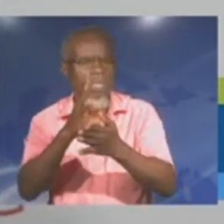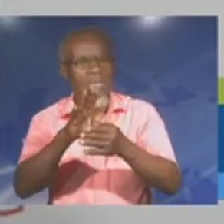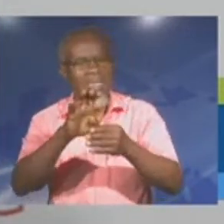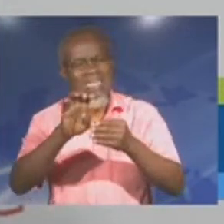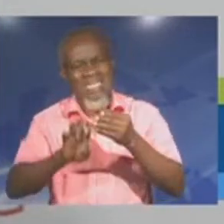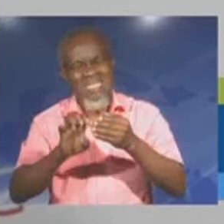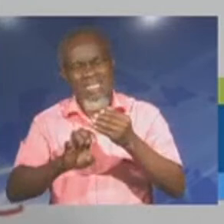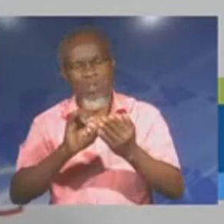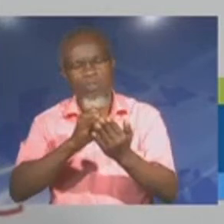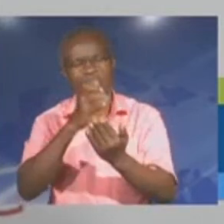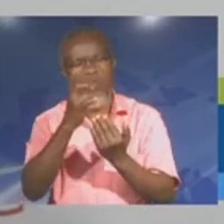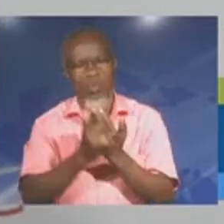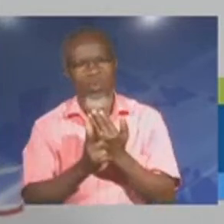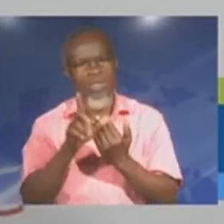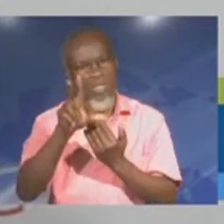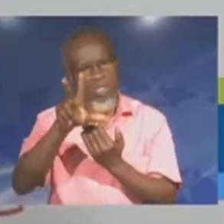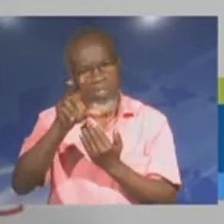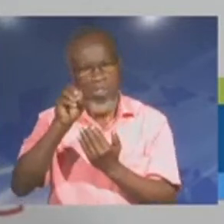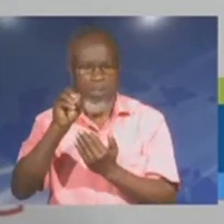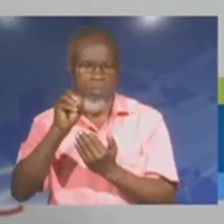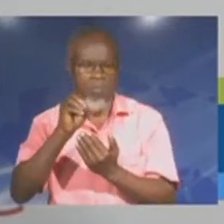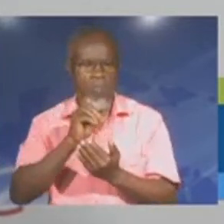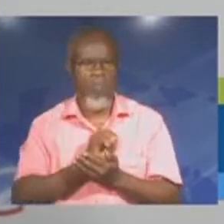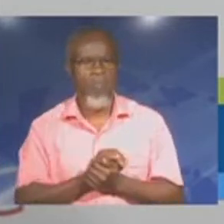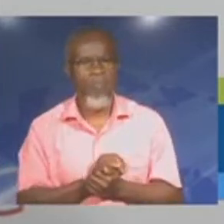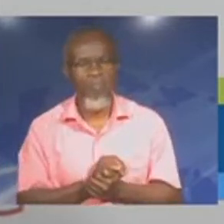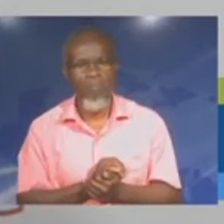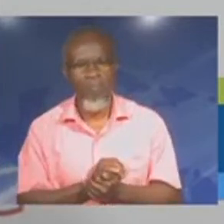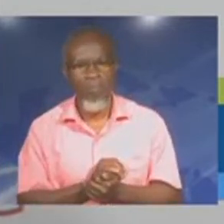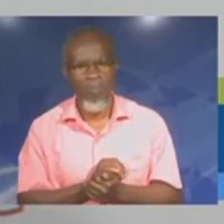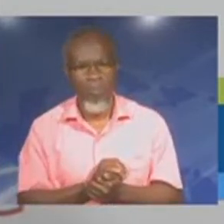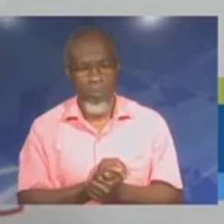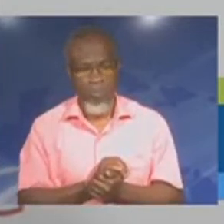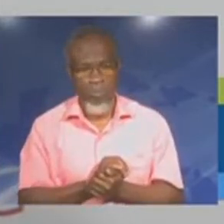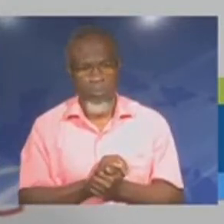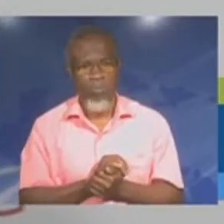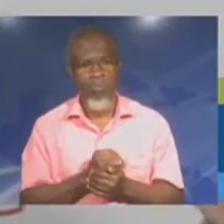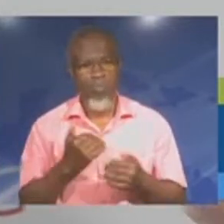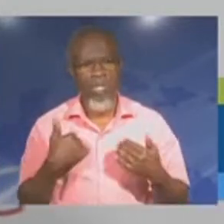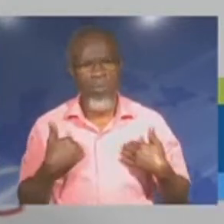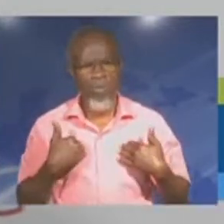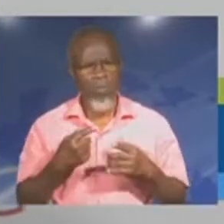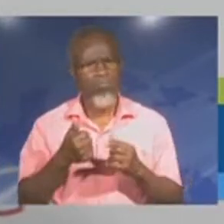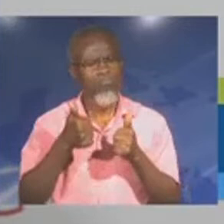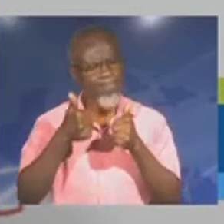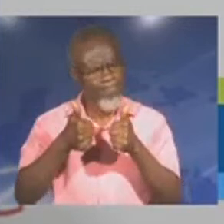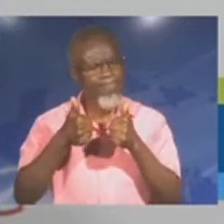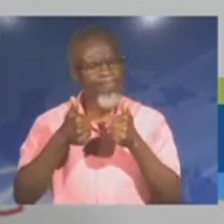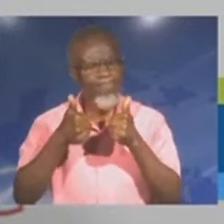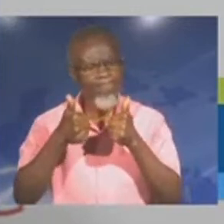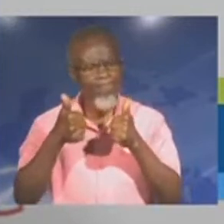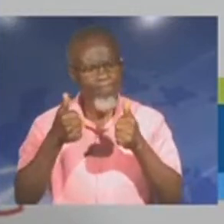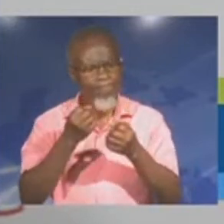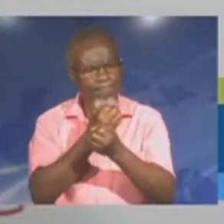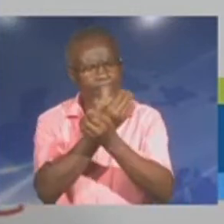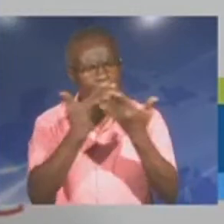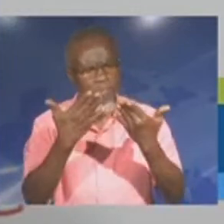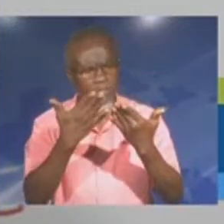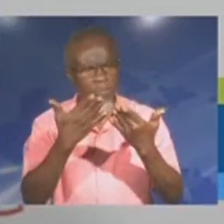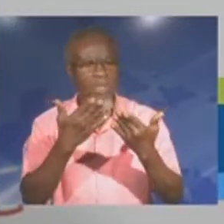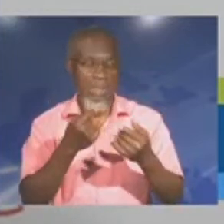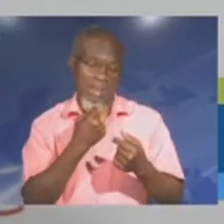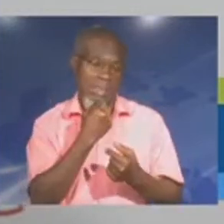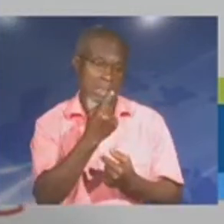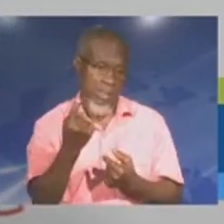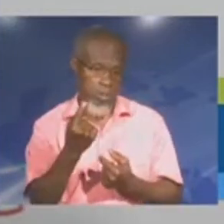are at the current time with vaccinations. There have been some positive developments, and I have shared them with you. And Al,